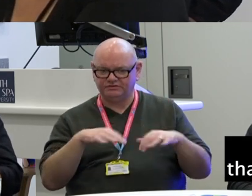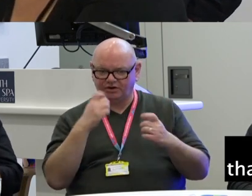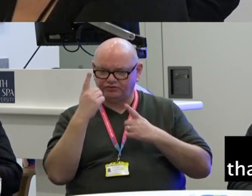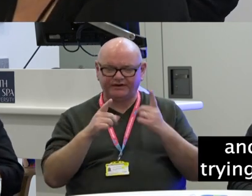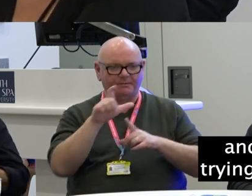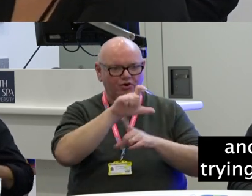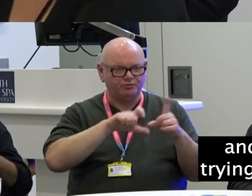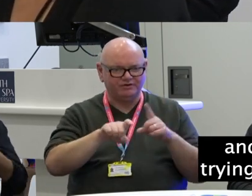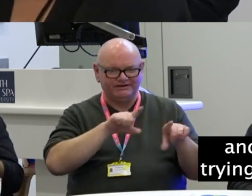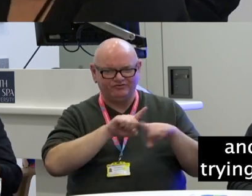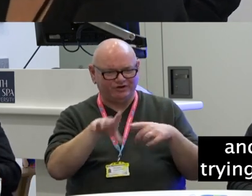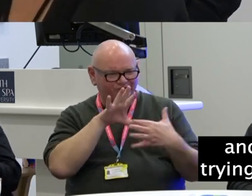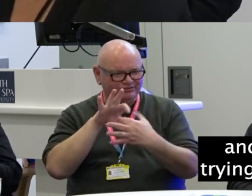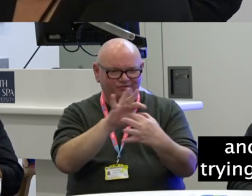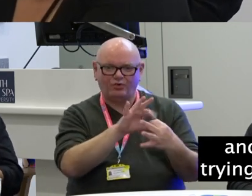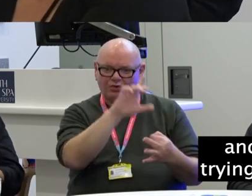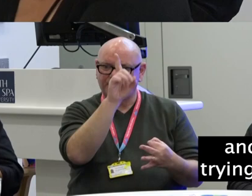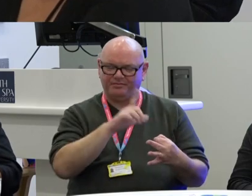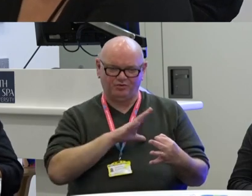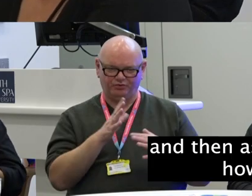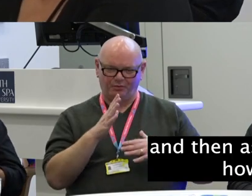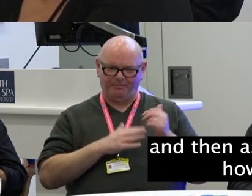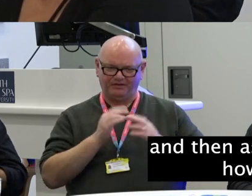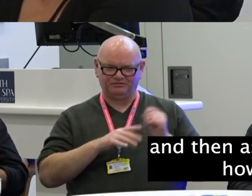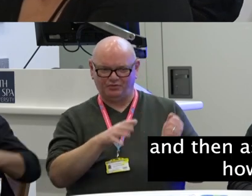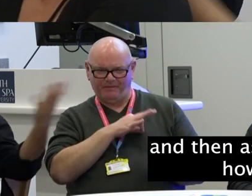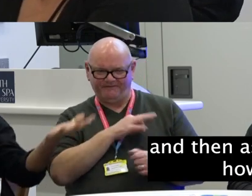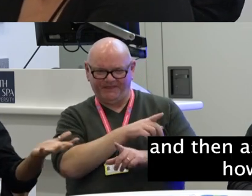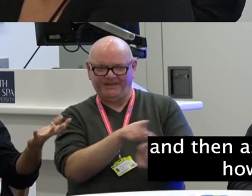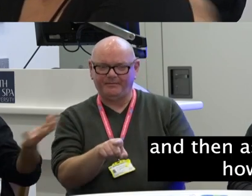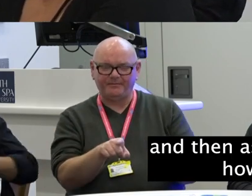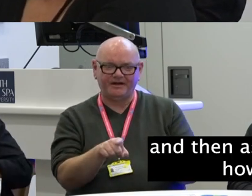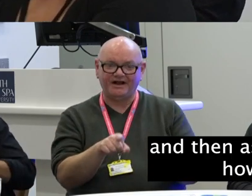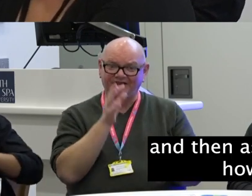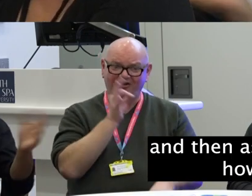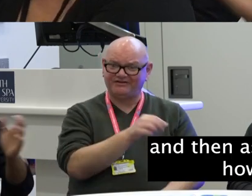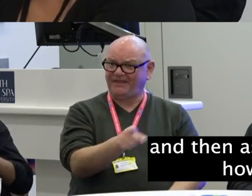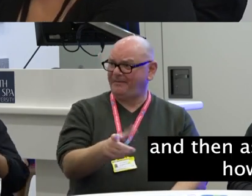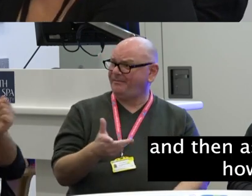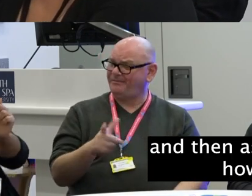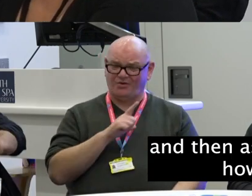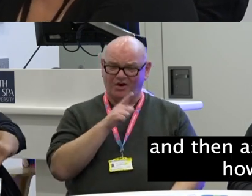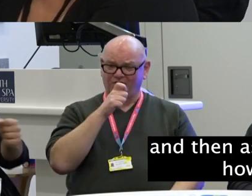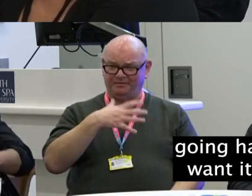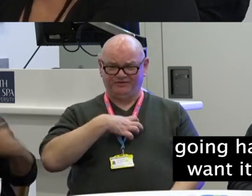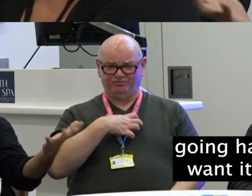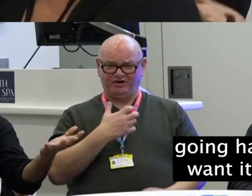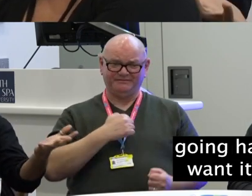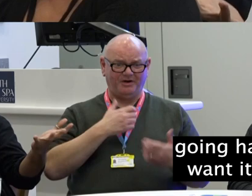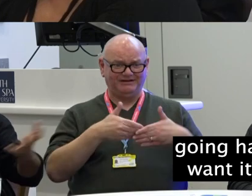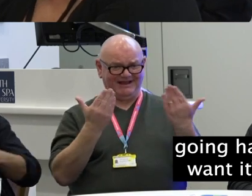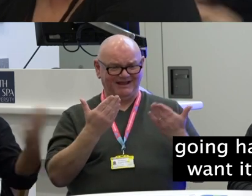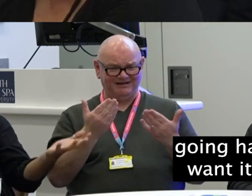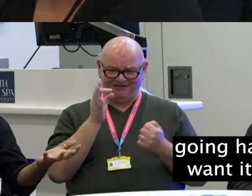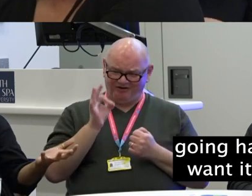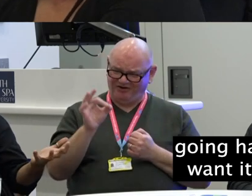you're trying to serve and the people that you're trying to build for and towards, and then ask them. You'd be surprised how often I spend my days going, have you asked